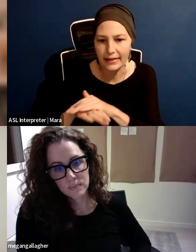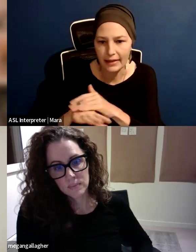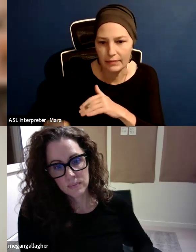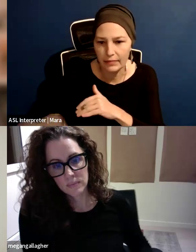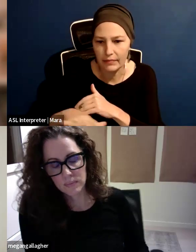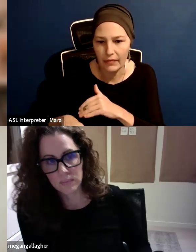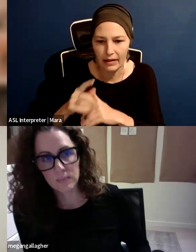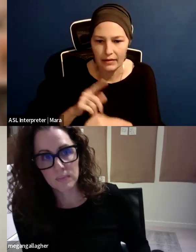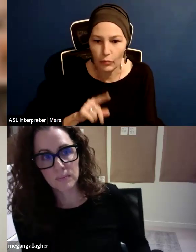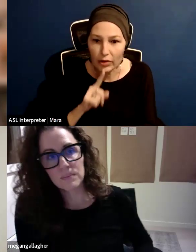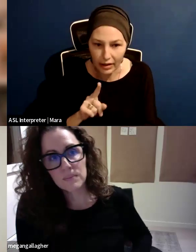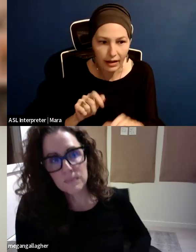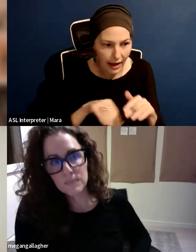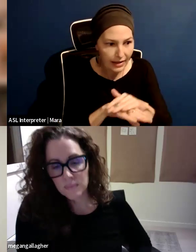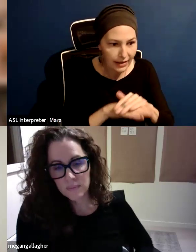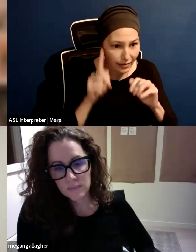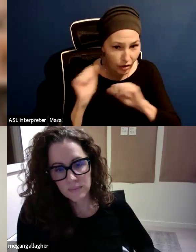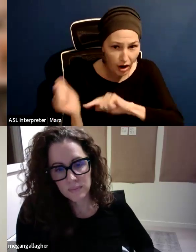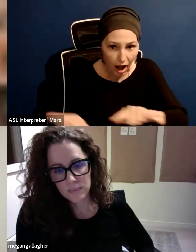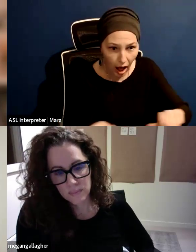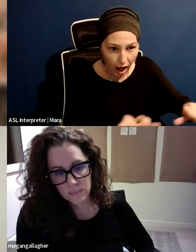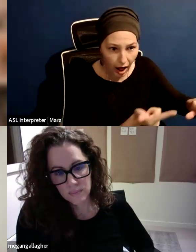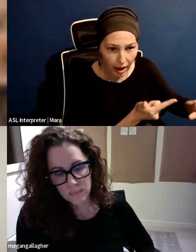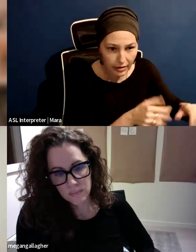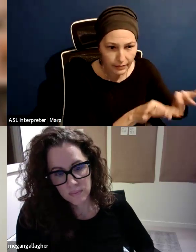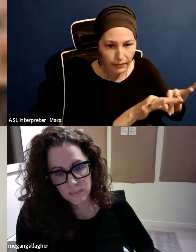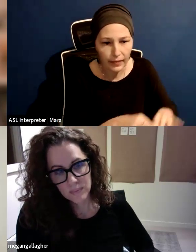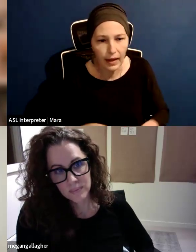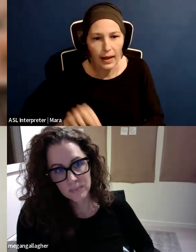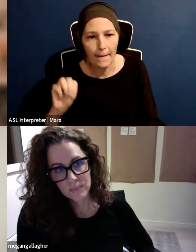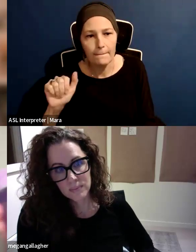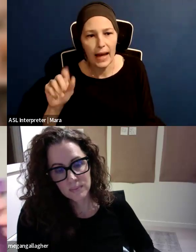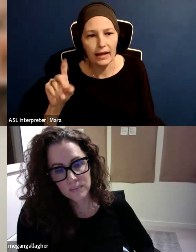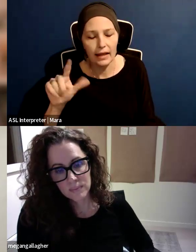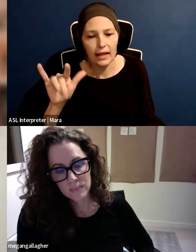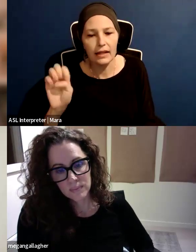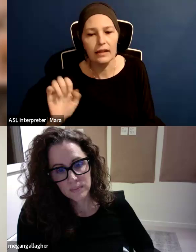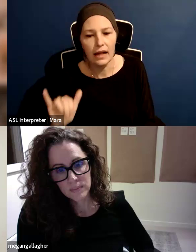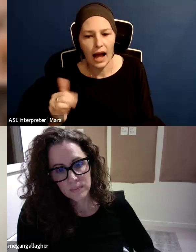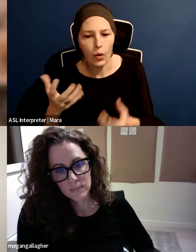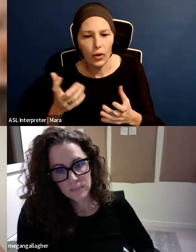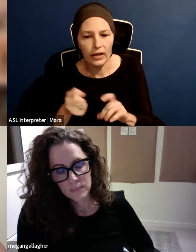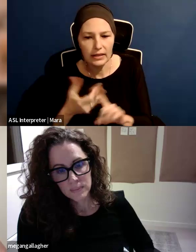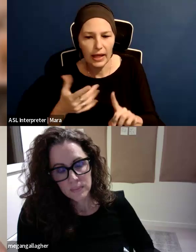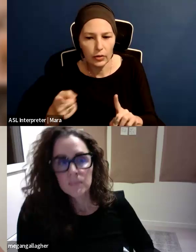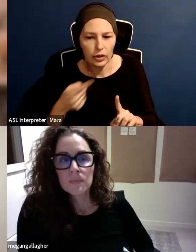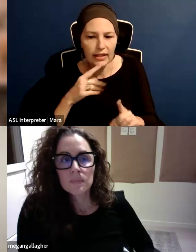saying about youth and authenticity and childhood. And